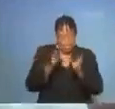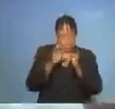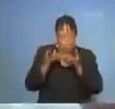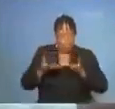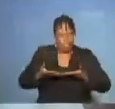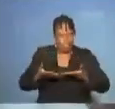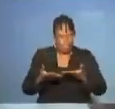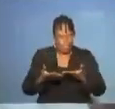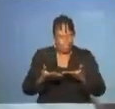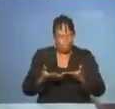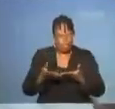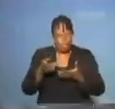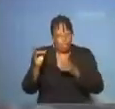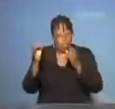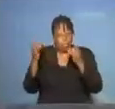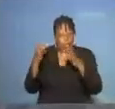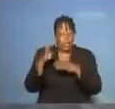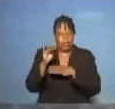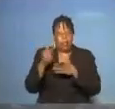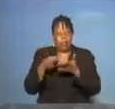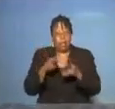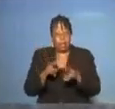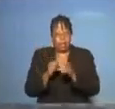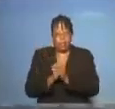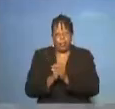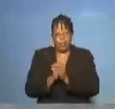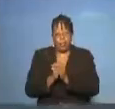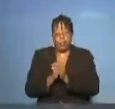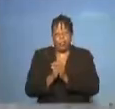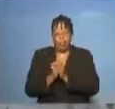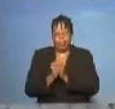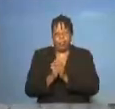because they are traumatized. For the Bahamas Tonight, I'm Jimenita Swain.